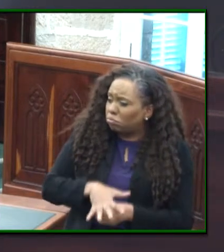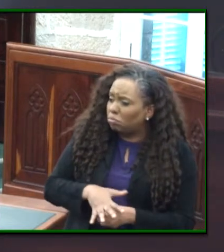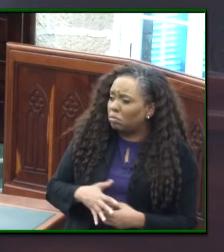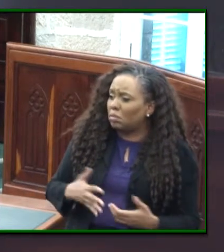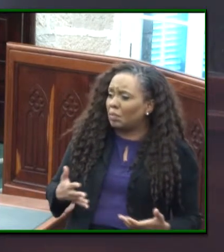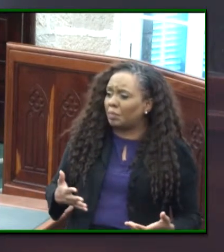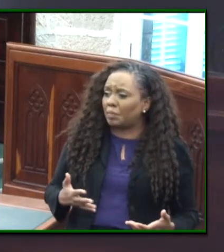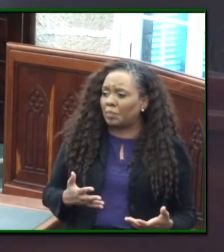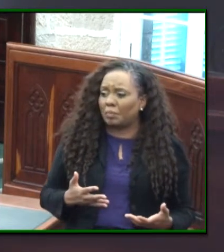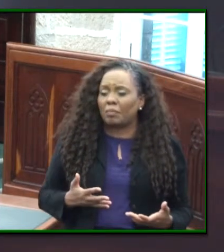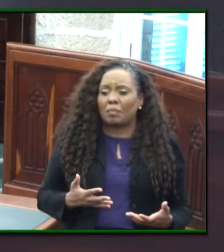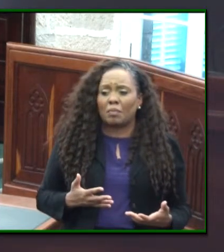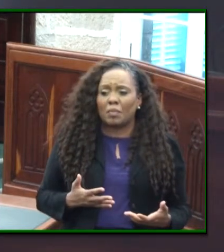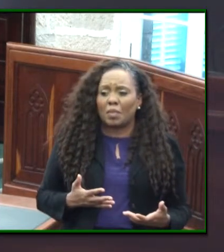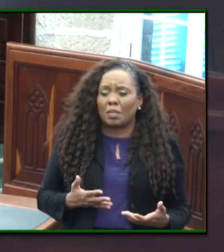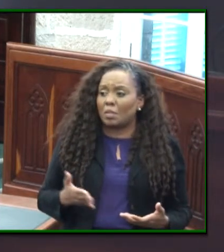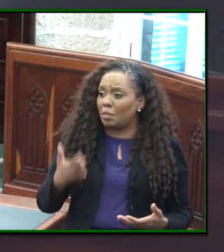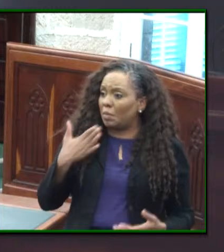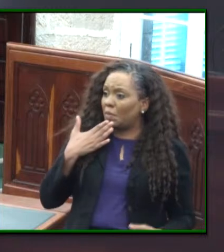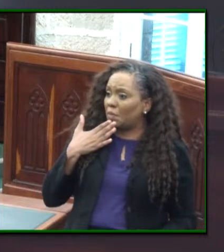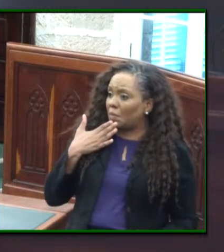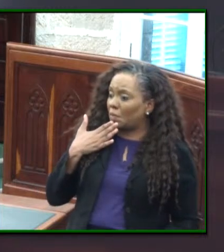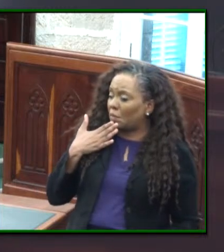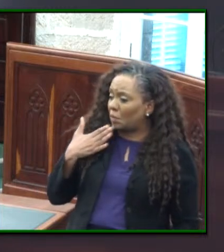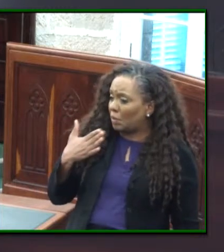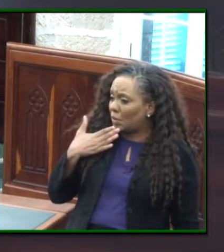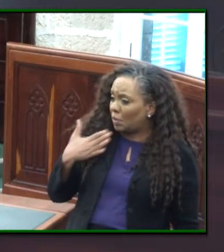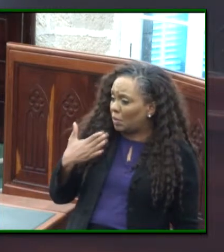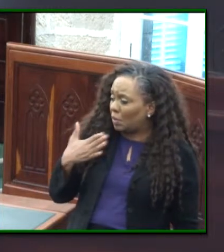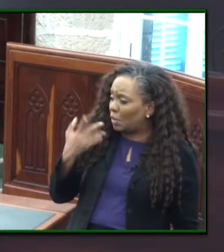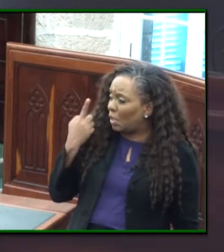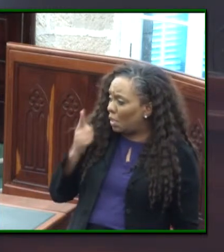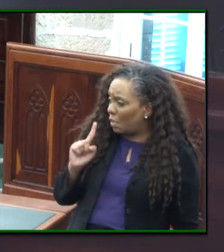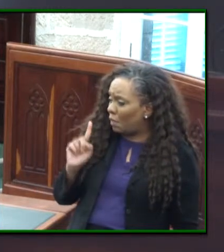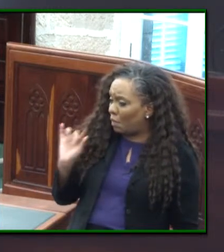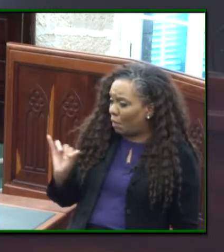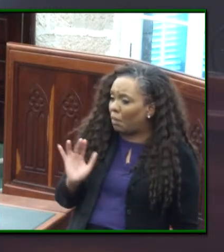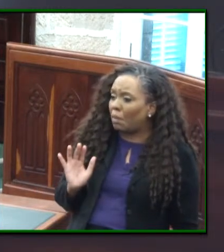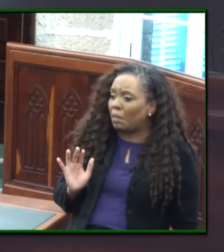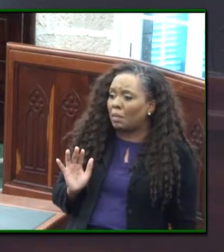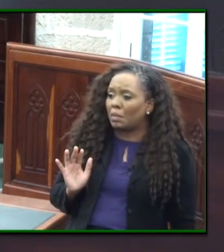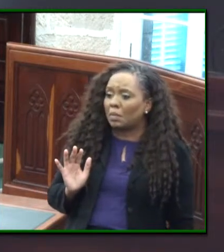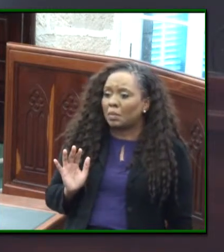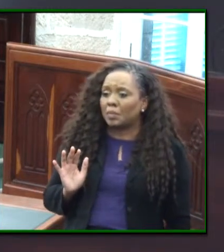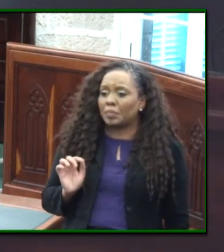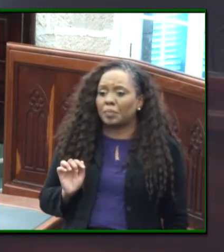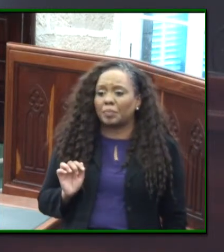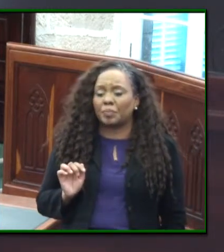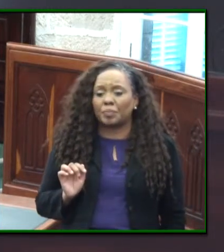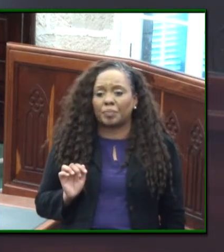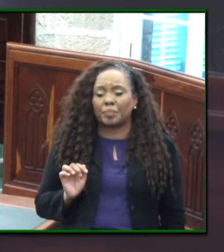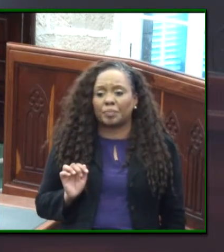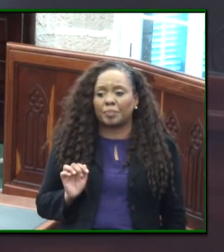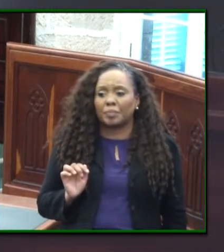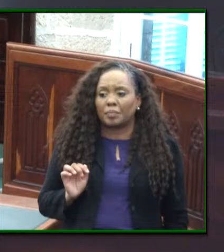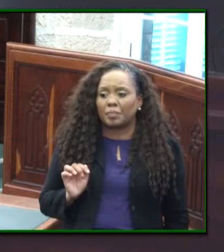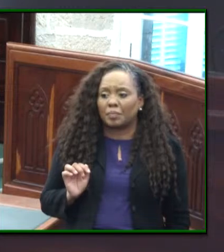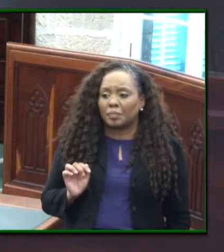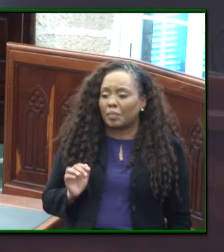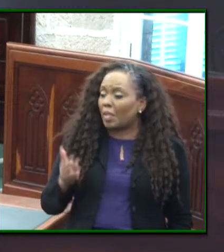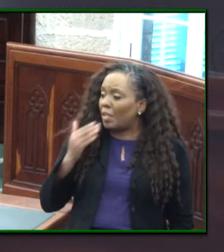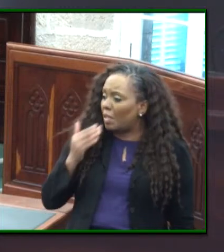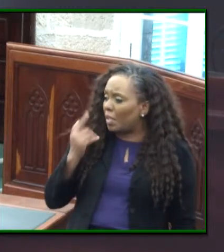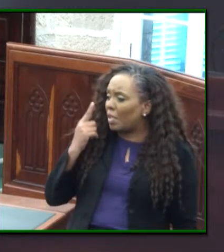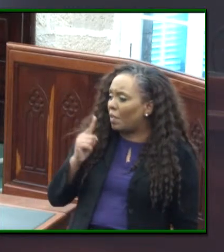concerned. So thank you for that observation and the interest which you have shown in the